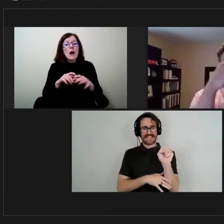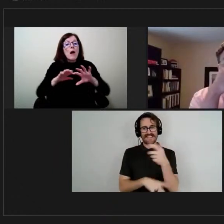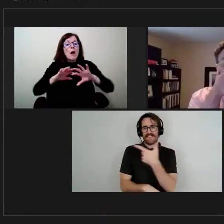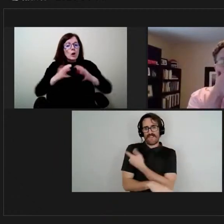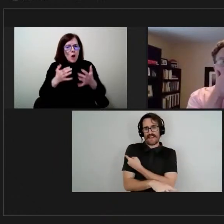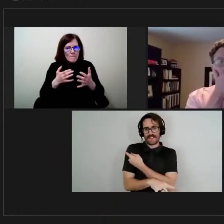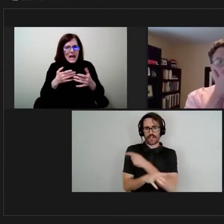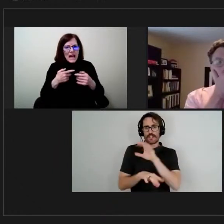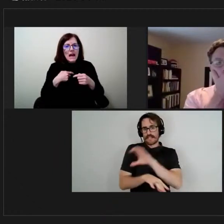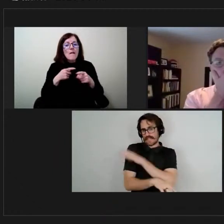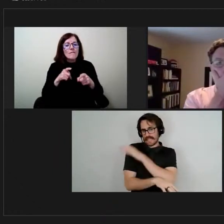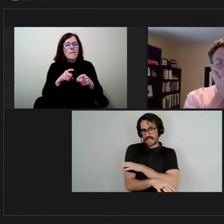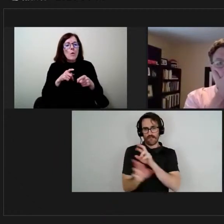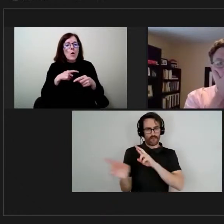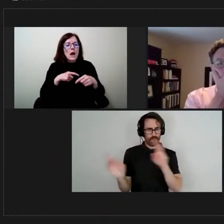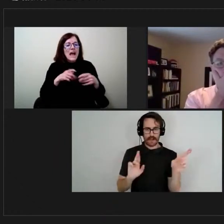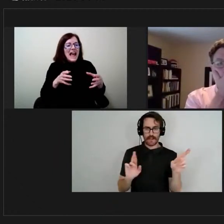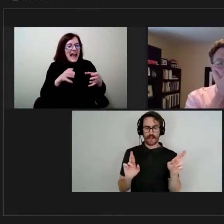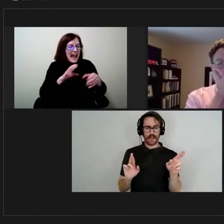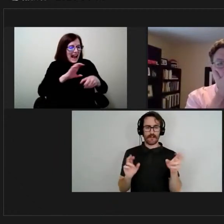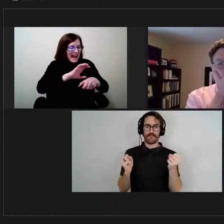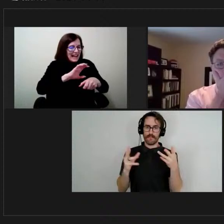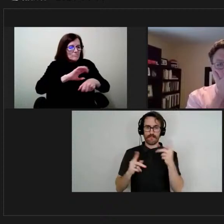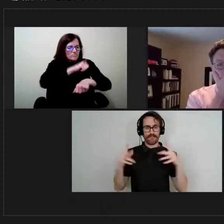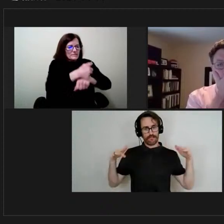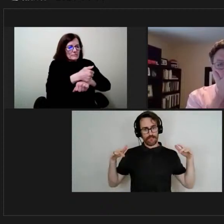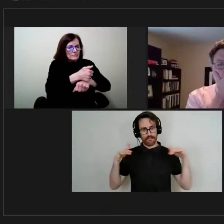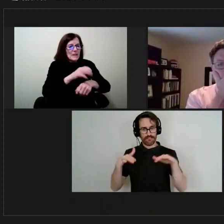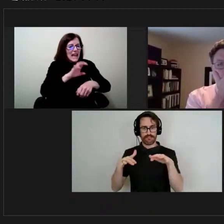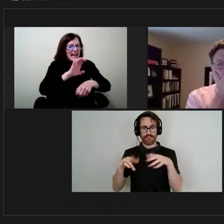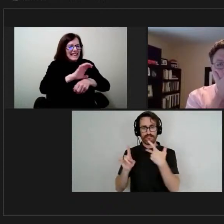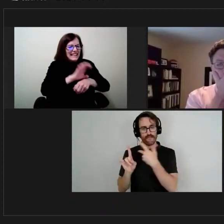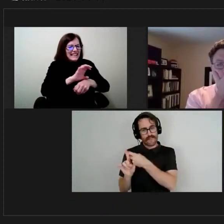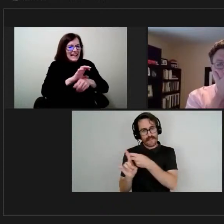time, get a lot of people vaccinated. But as the public health